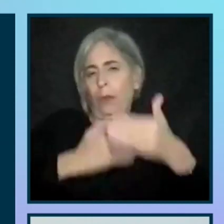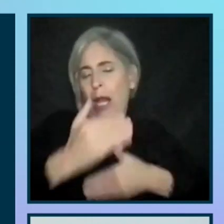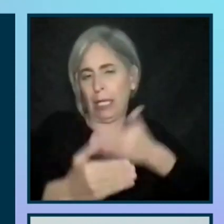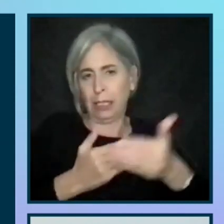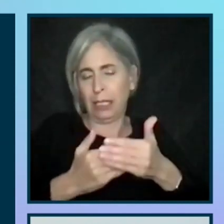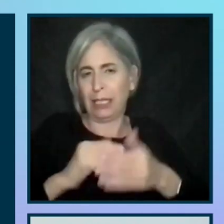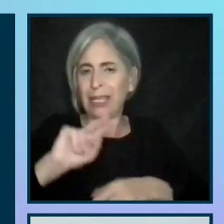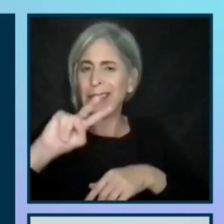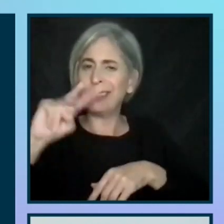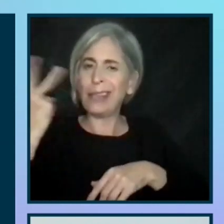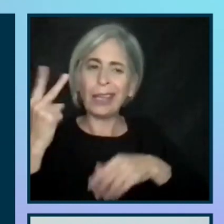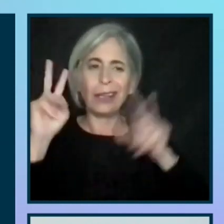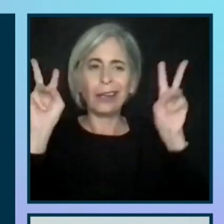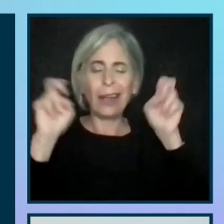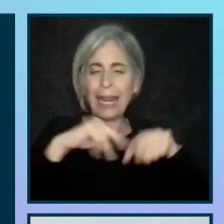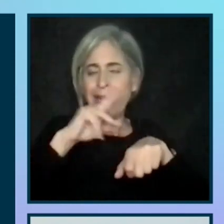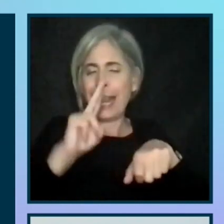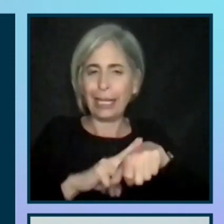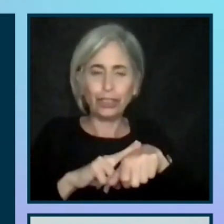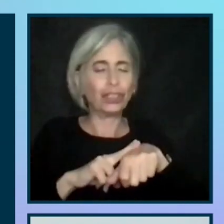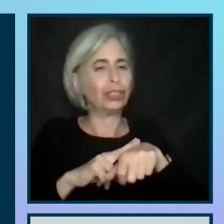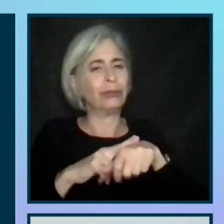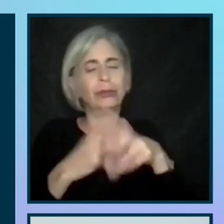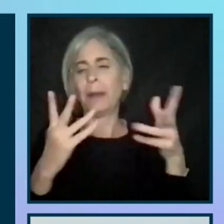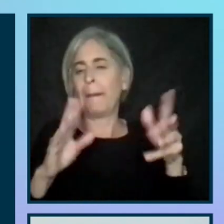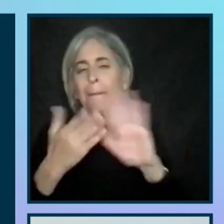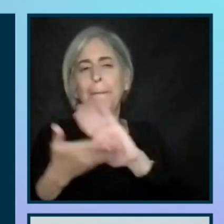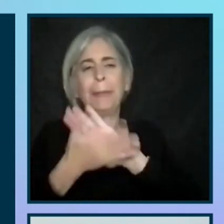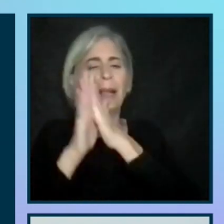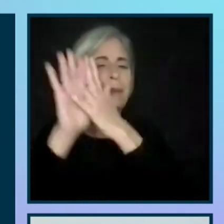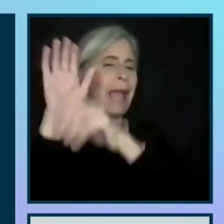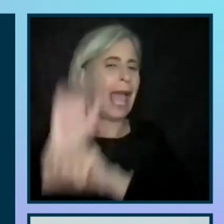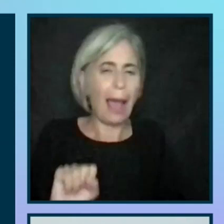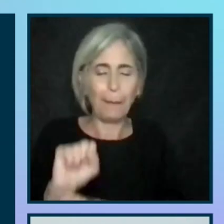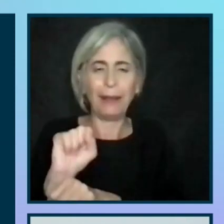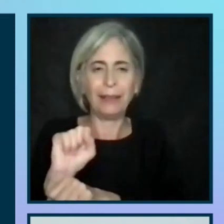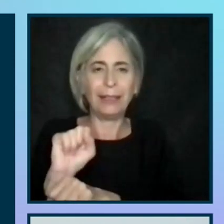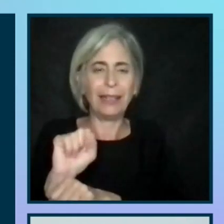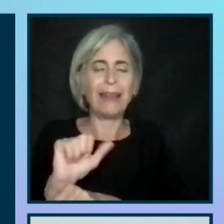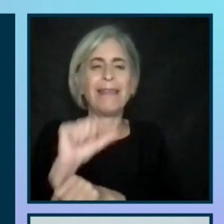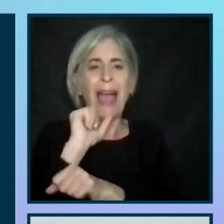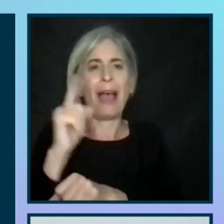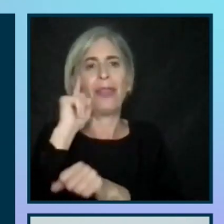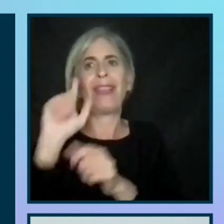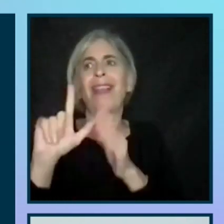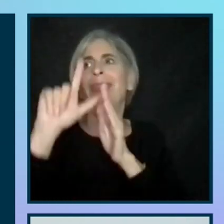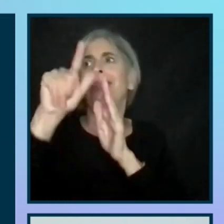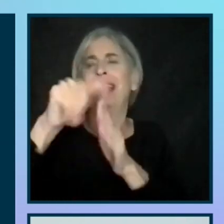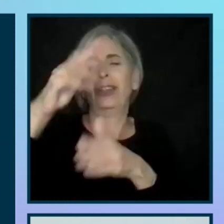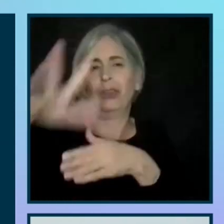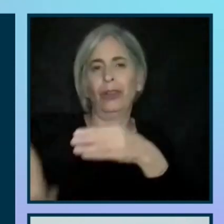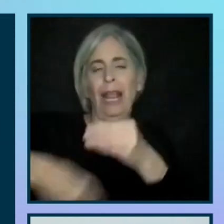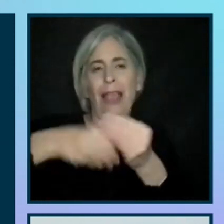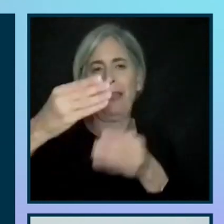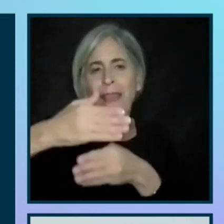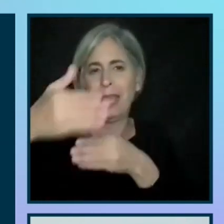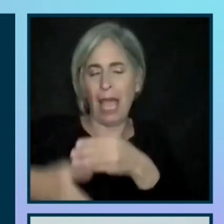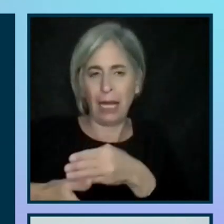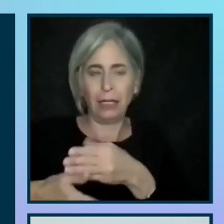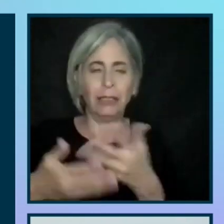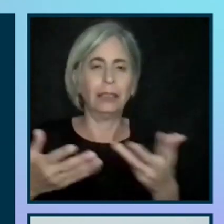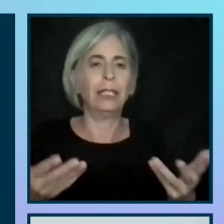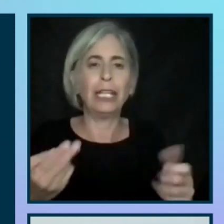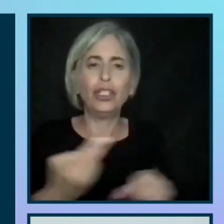second nature over time and can lead to an increased return on investment in product quality, reach, and your overall user